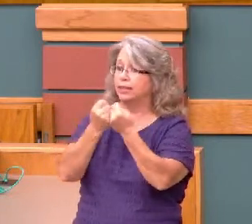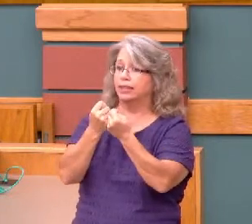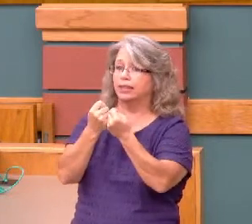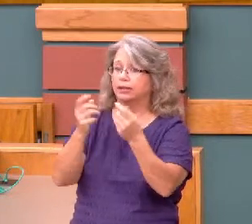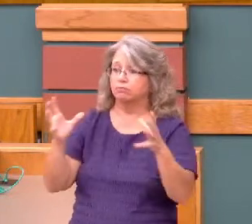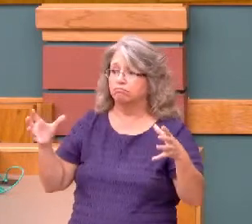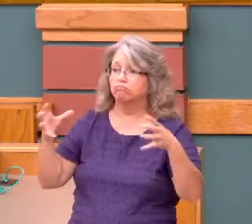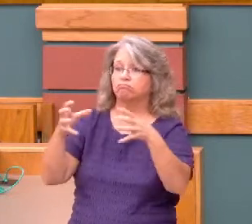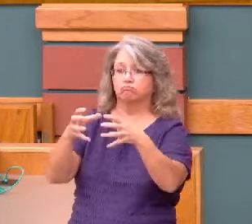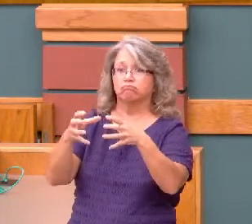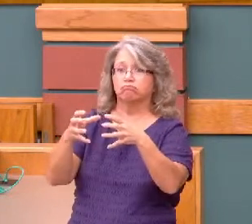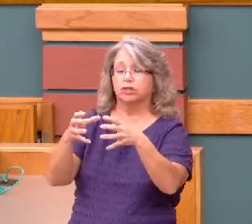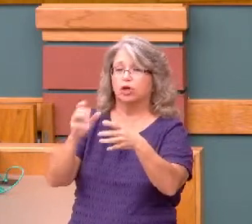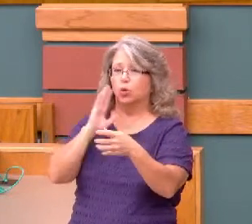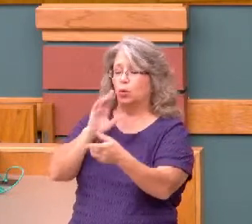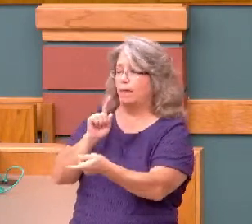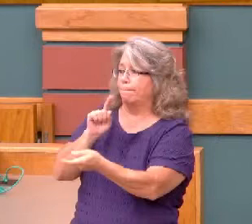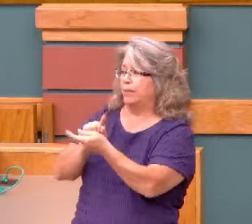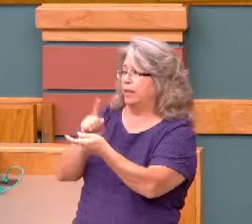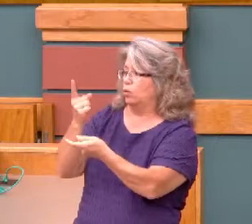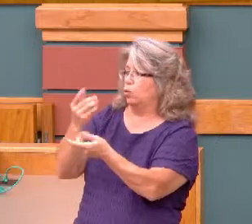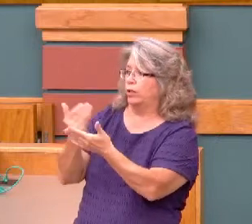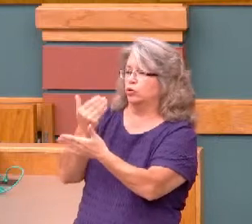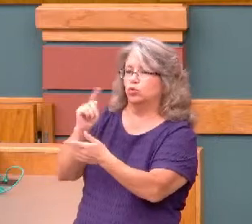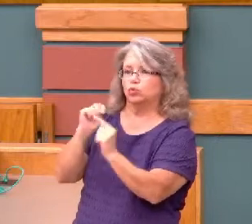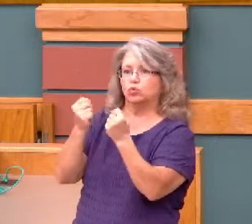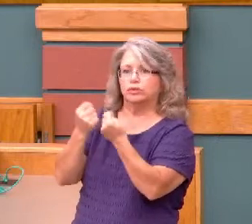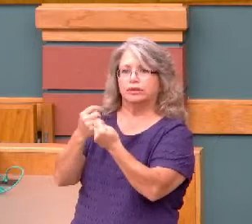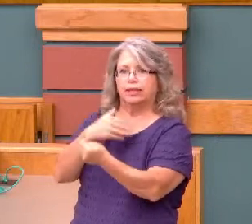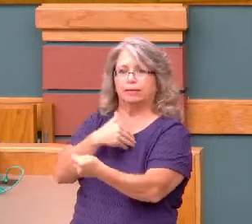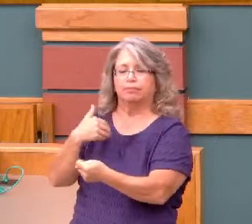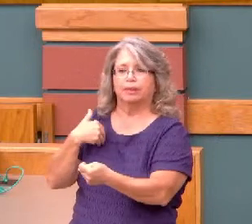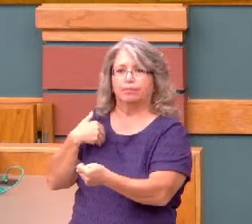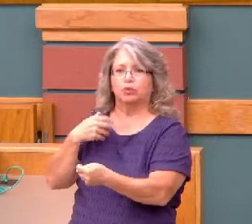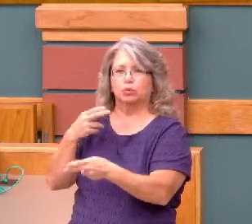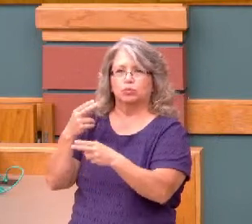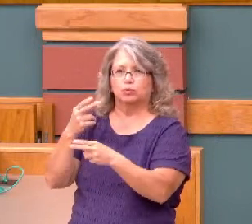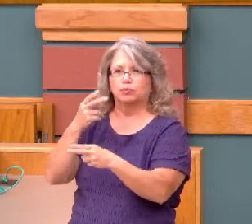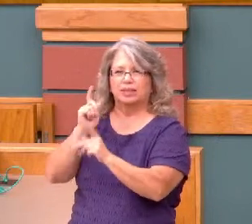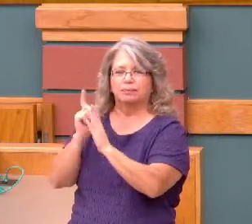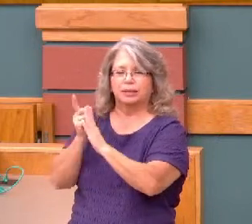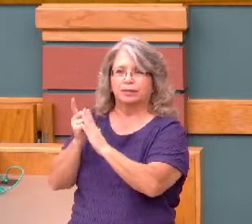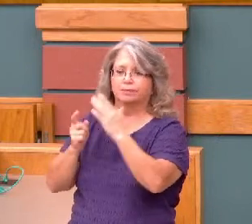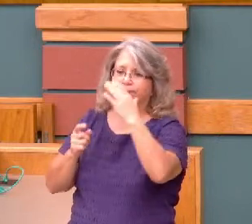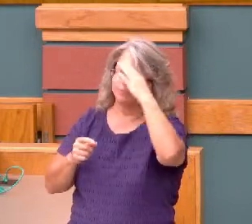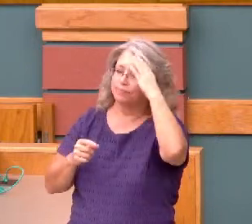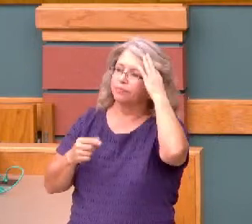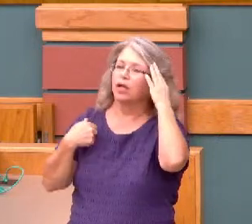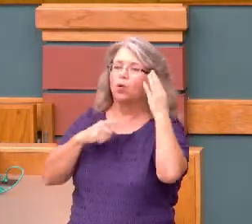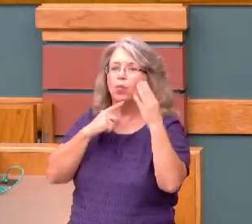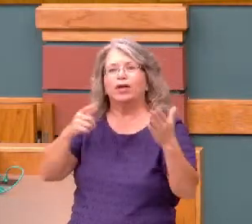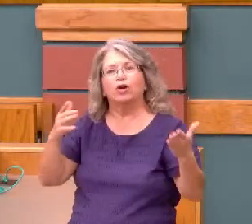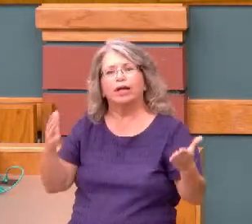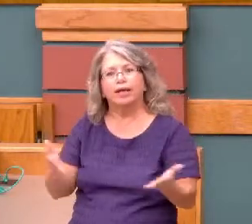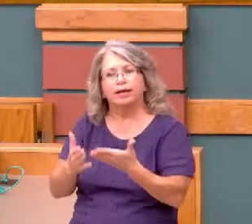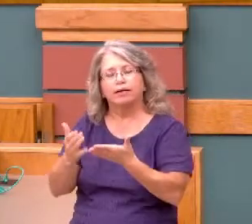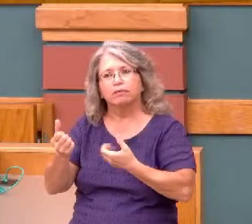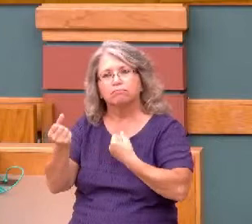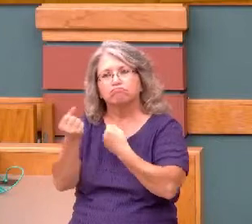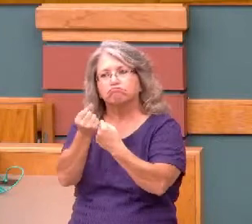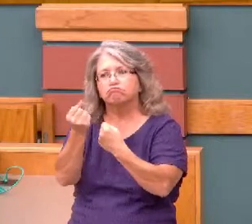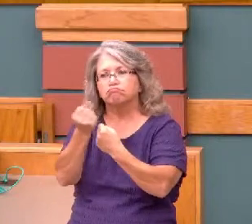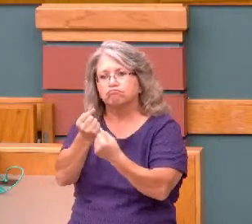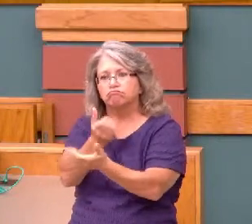this. You're about to meet one of those team members shortly from City County Public Health. And we're here for you. We're here for all of